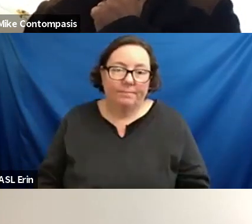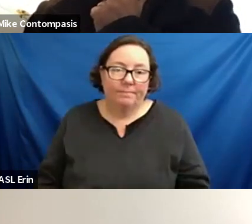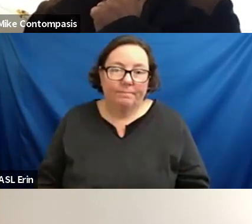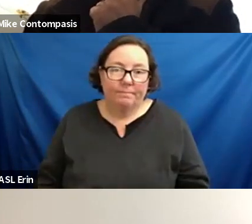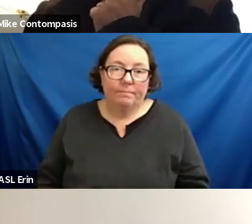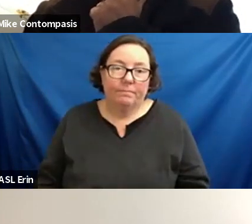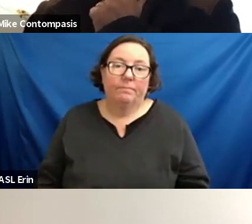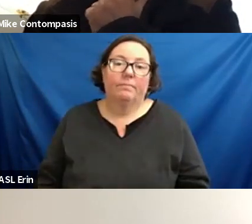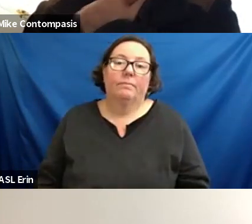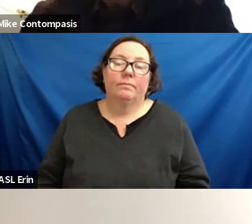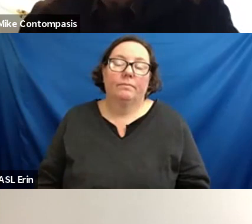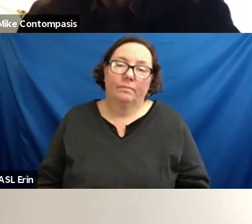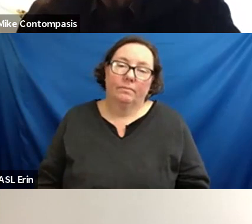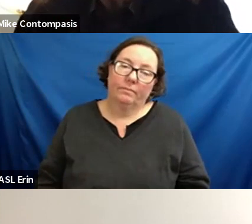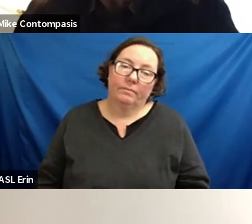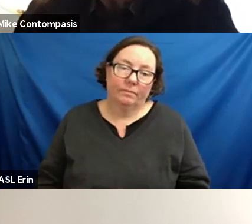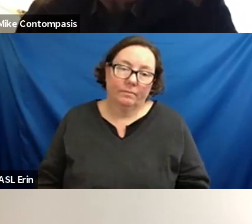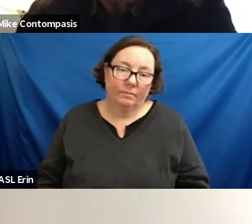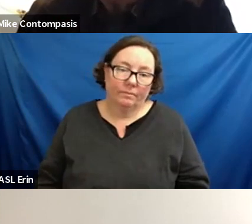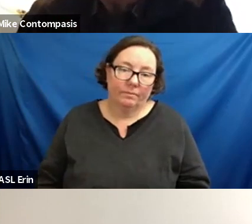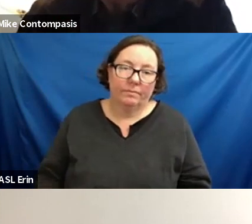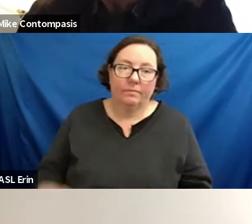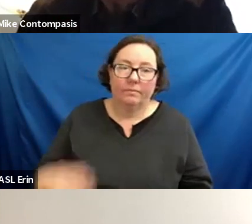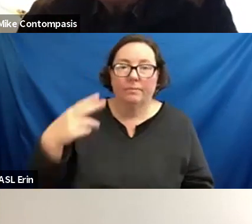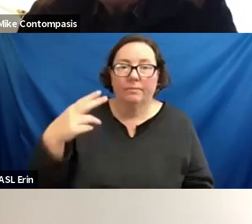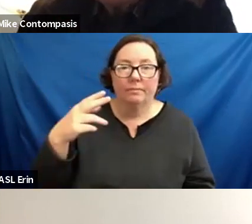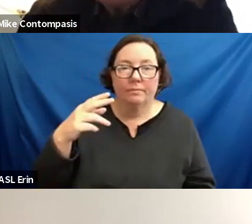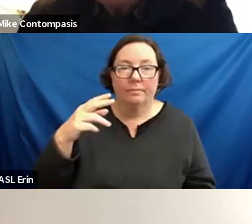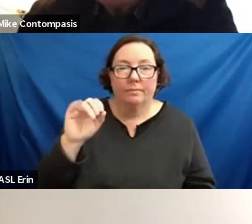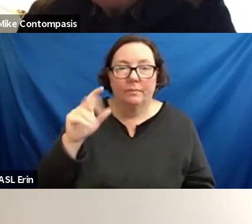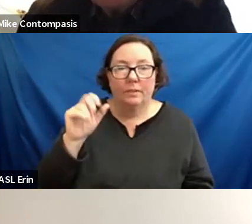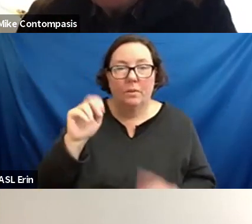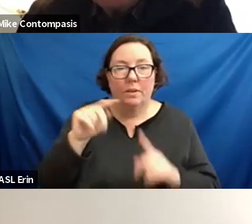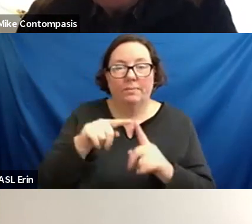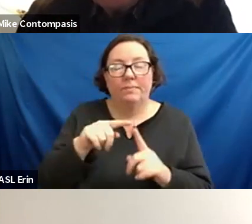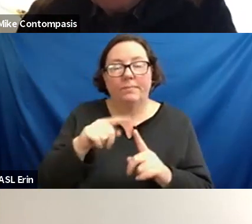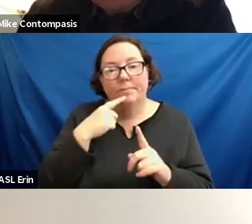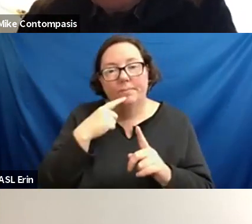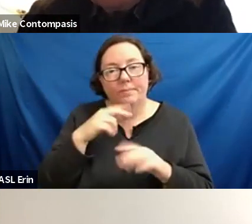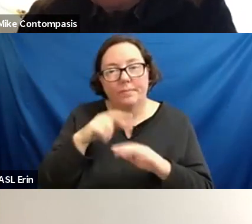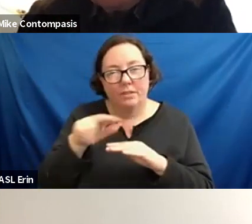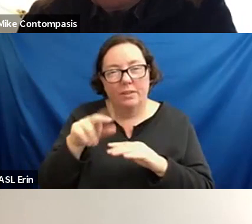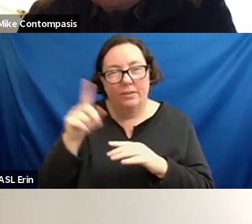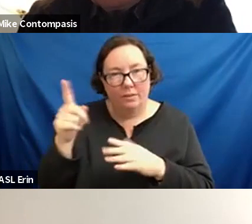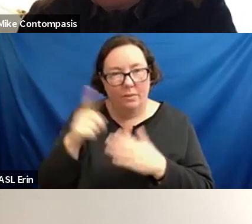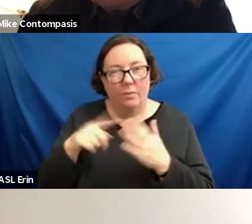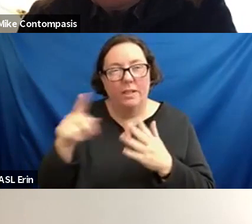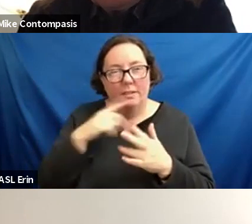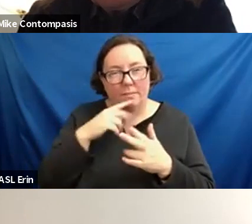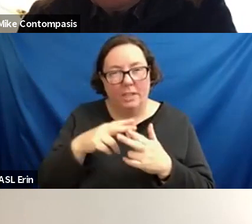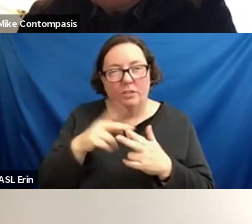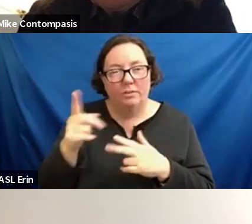Yeah, just to reference what Mr. Acevedo